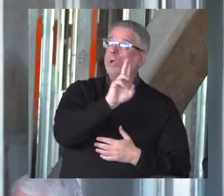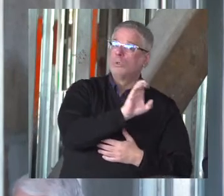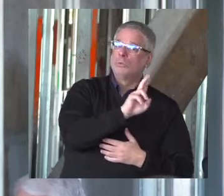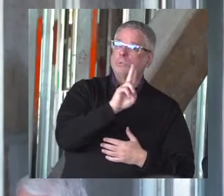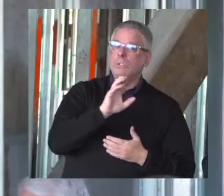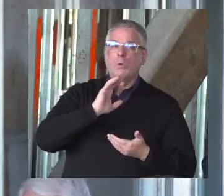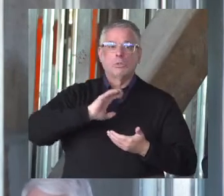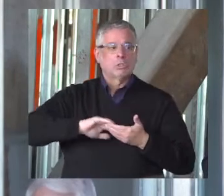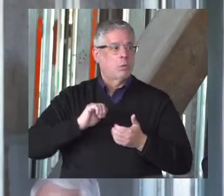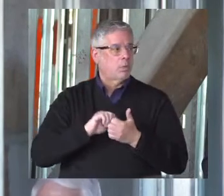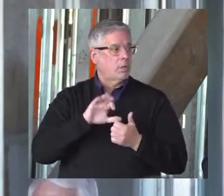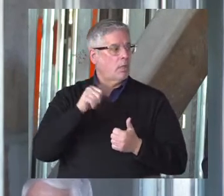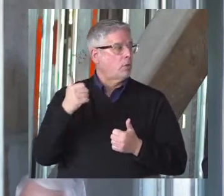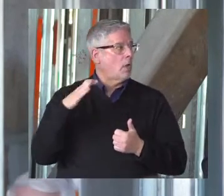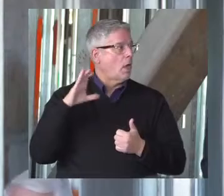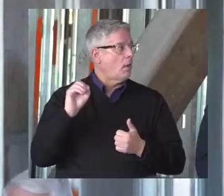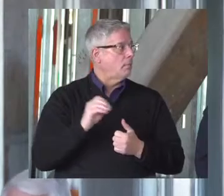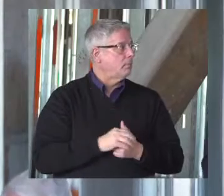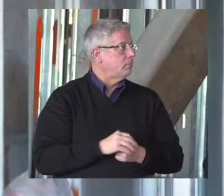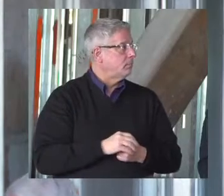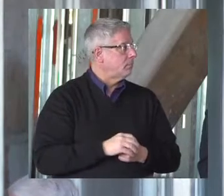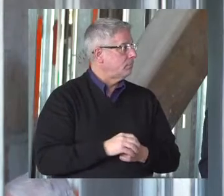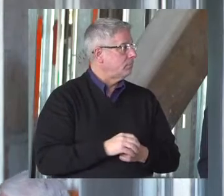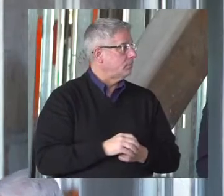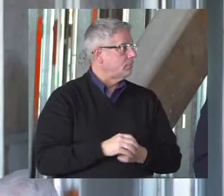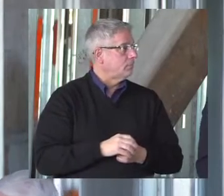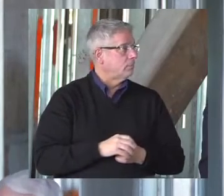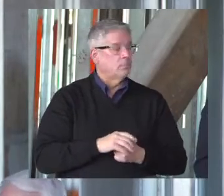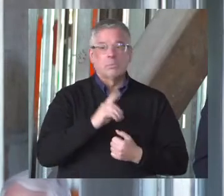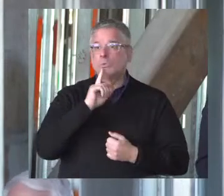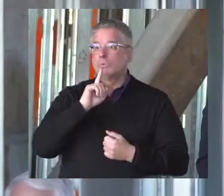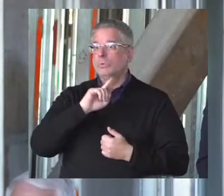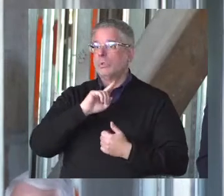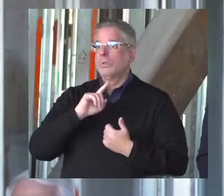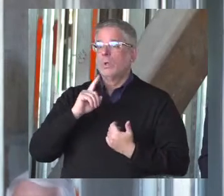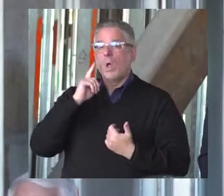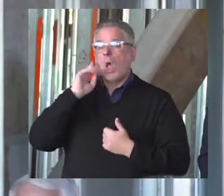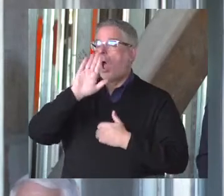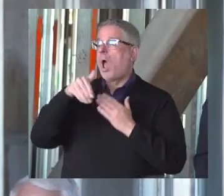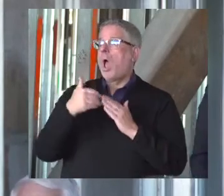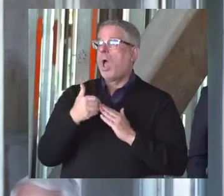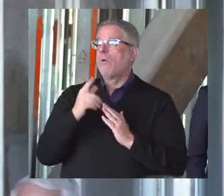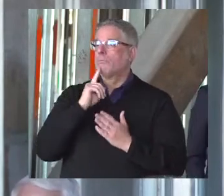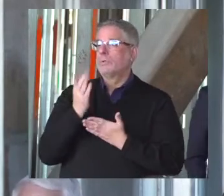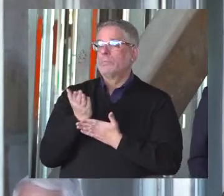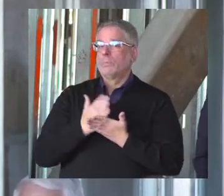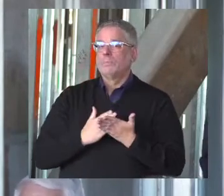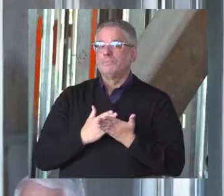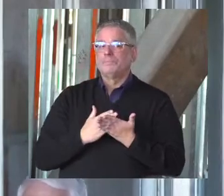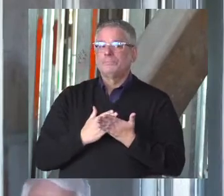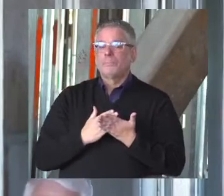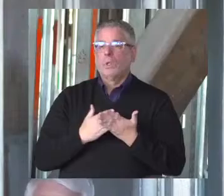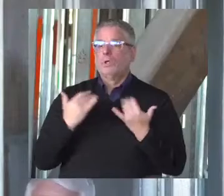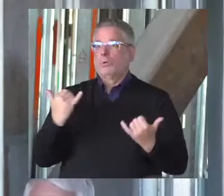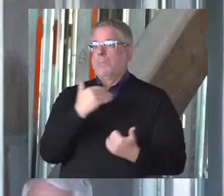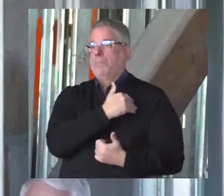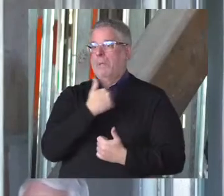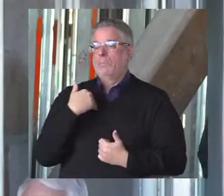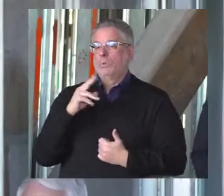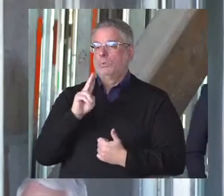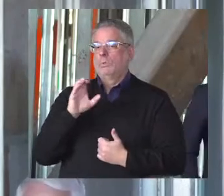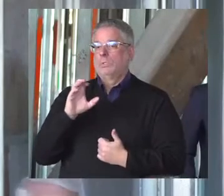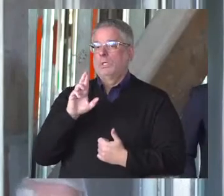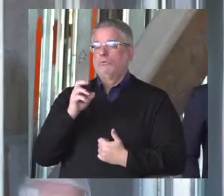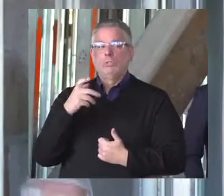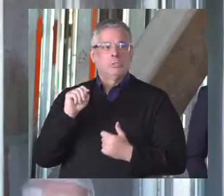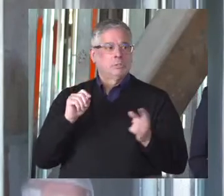shared with other companies? Who owns this? Yeah. Well, I mean, truly all of the above. It's a big part. I guess a current member of the UC